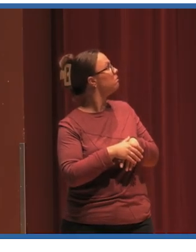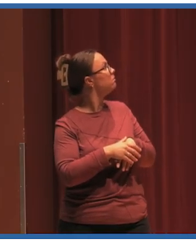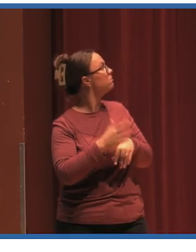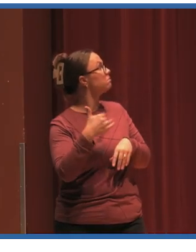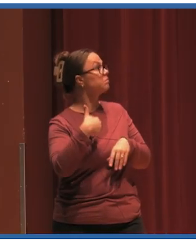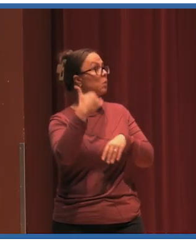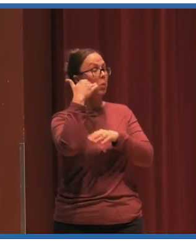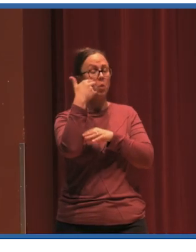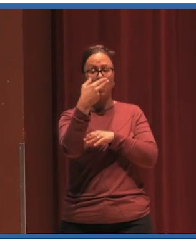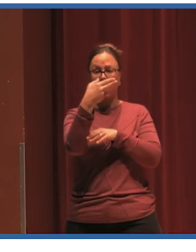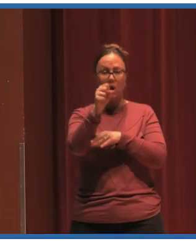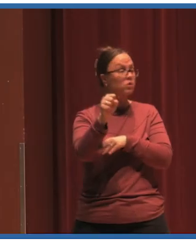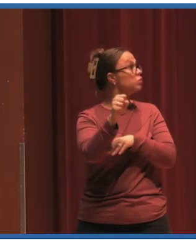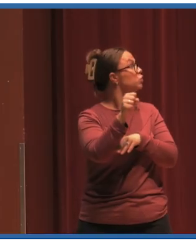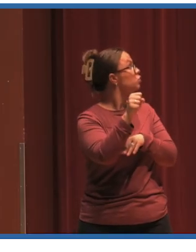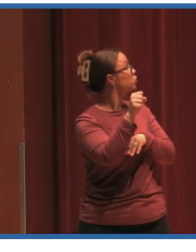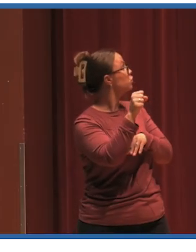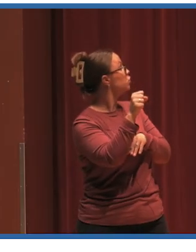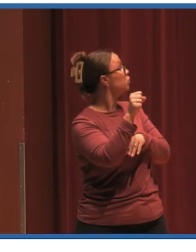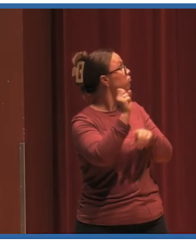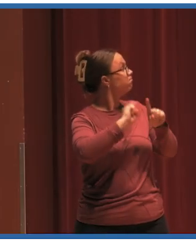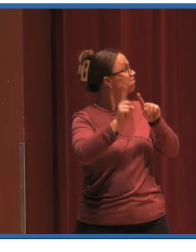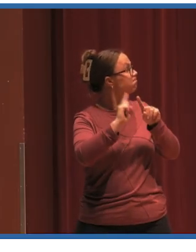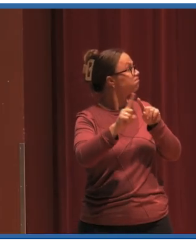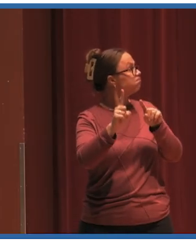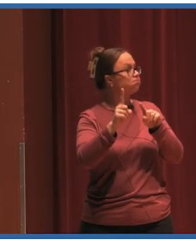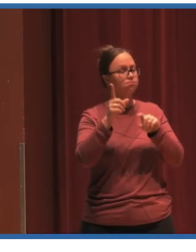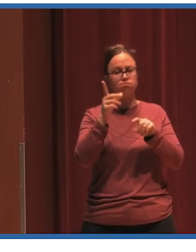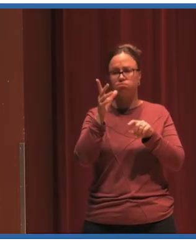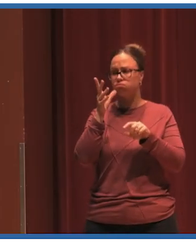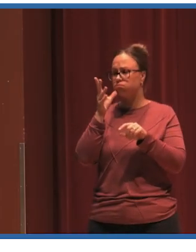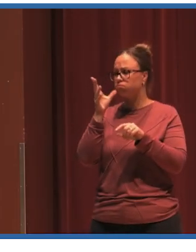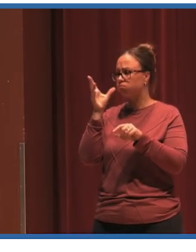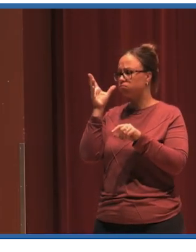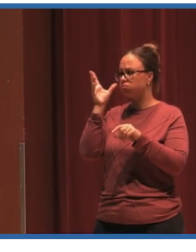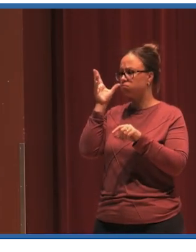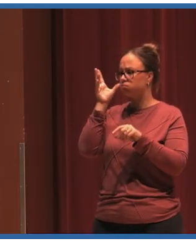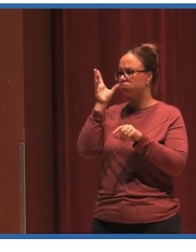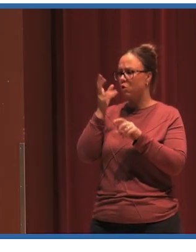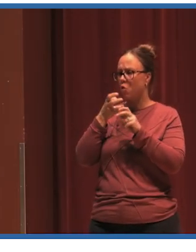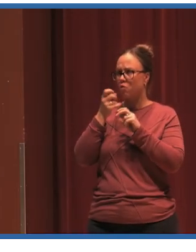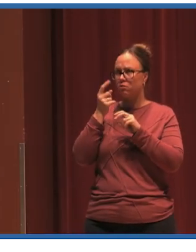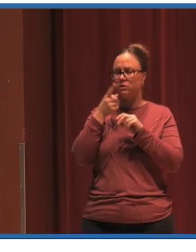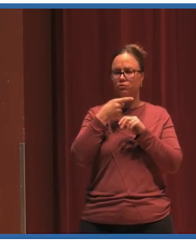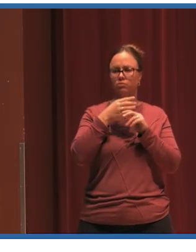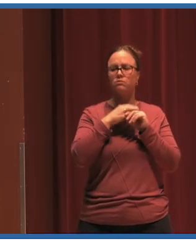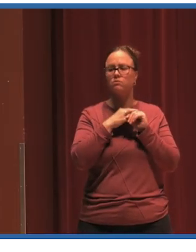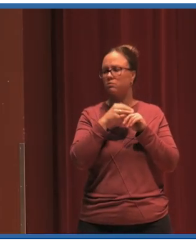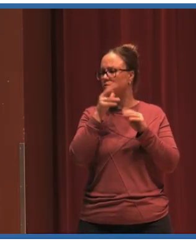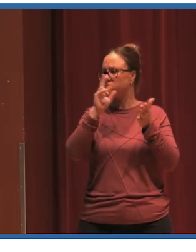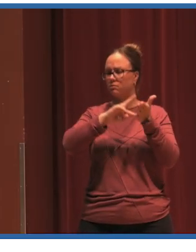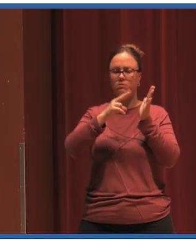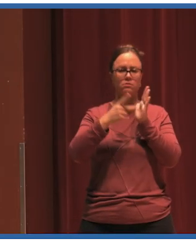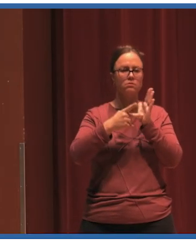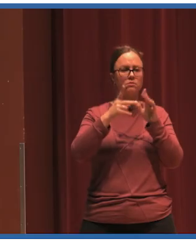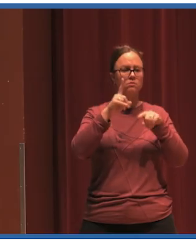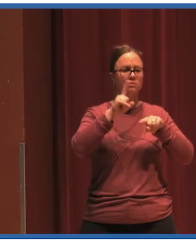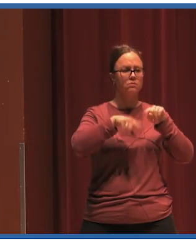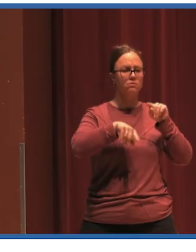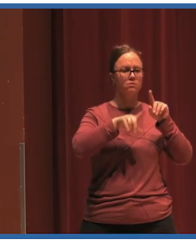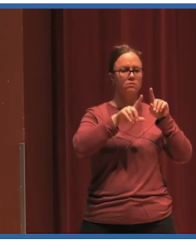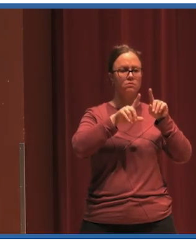parents would probably be upset if you went to their children with health information. But it doesn't mean you can't go to the parents with the